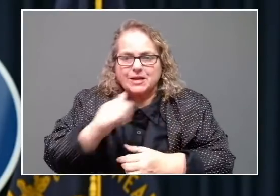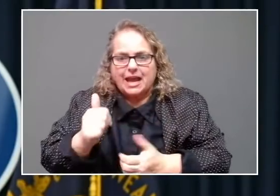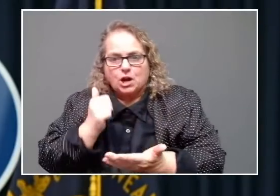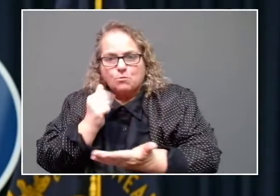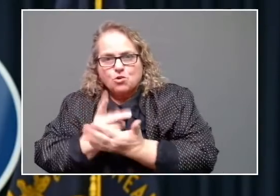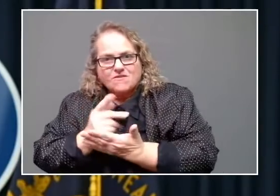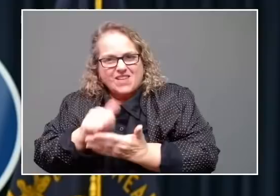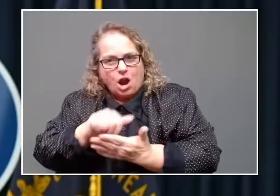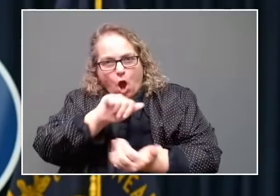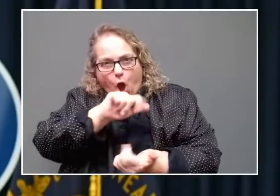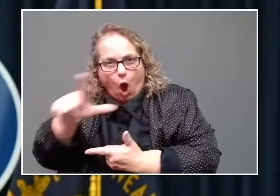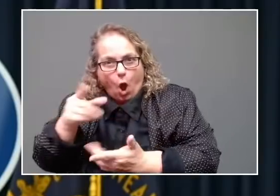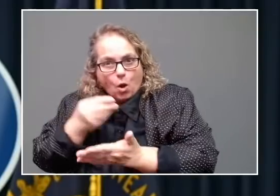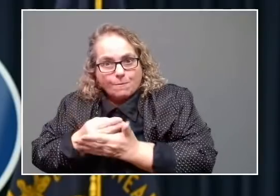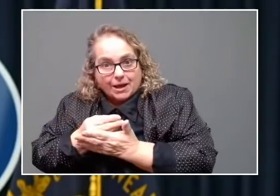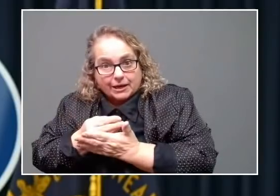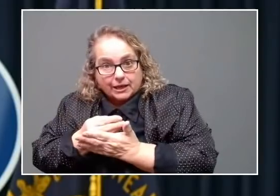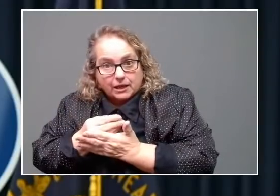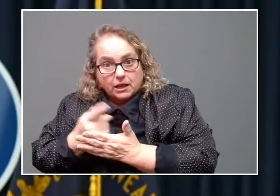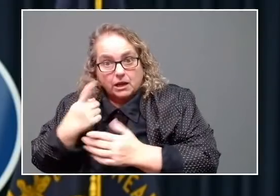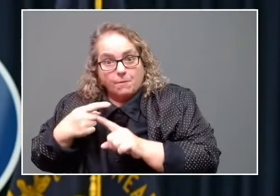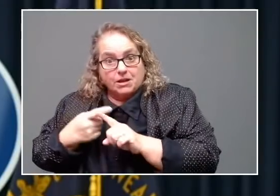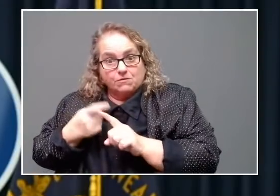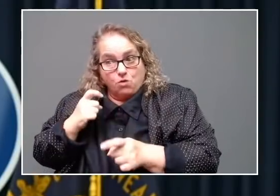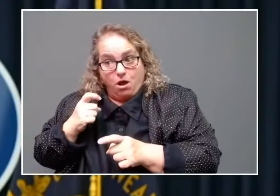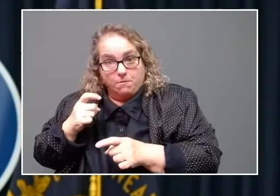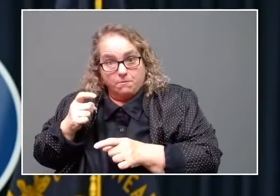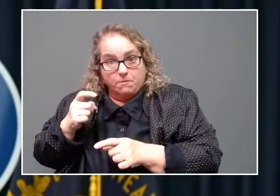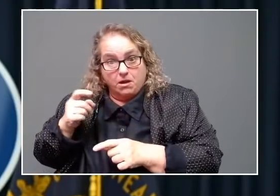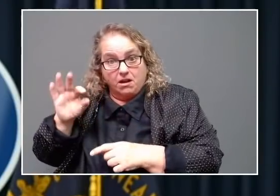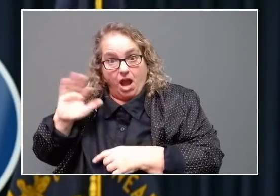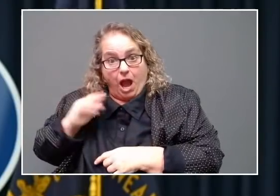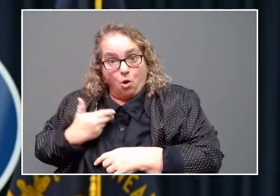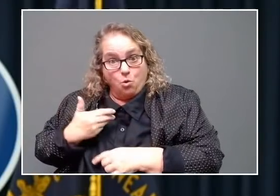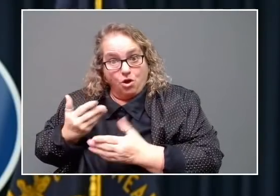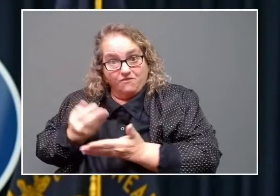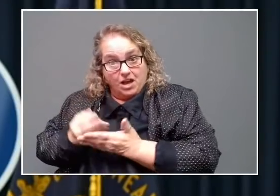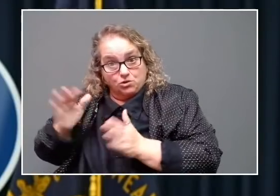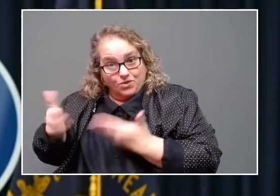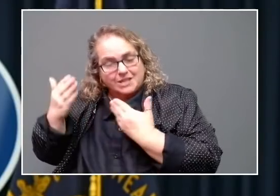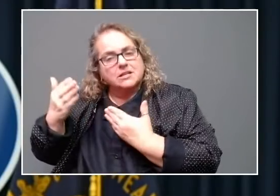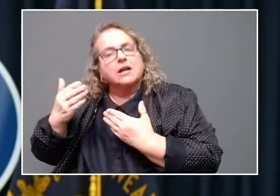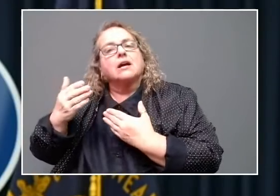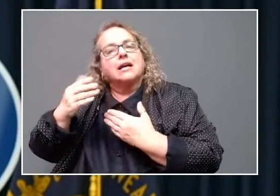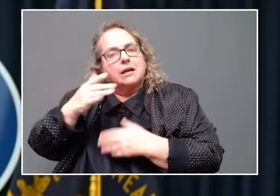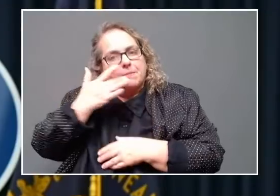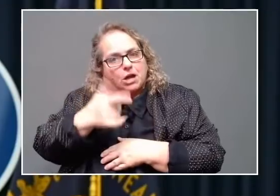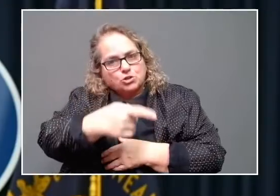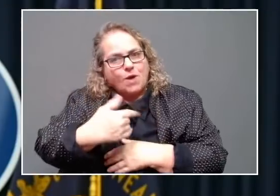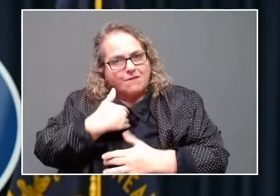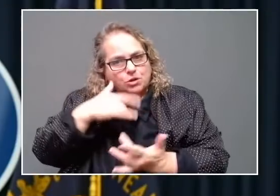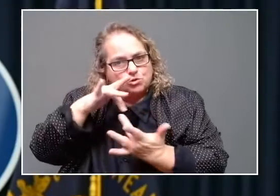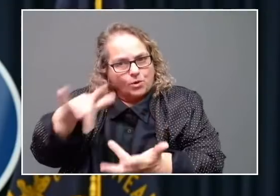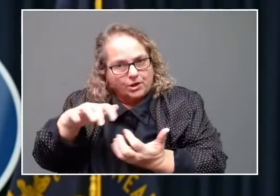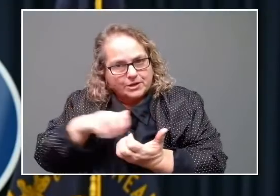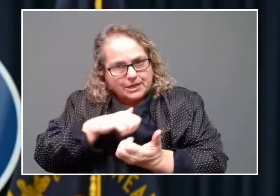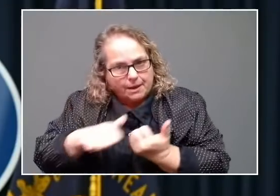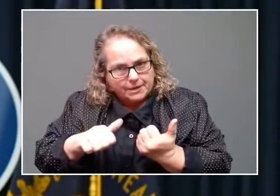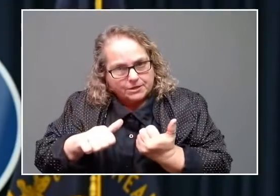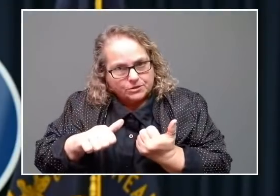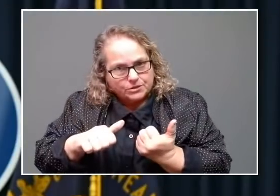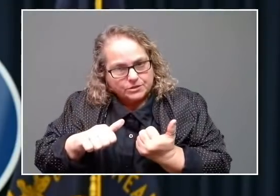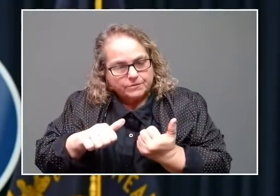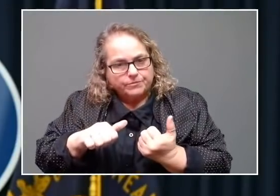gives us 100% assurance that the dollars are getting to families that have been impacted. So thus far, right around